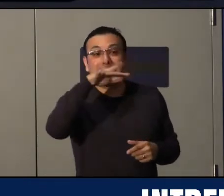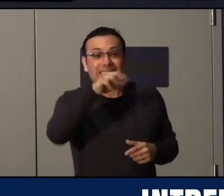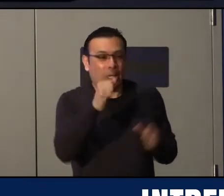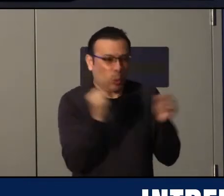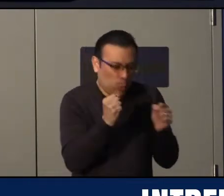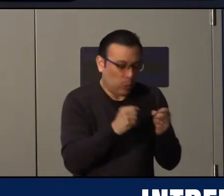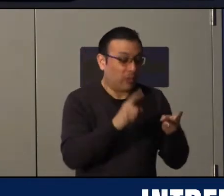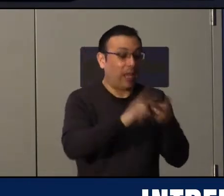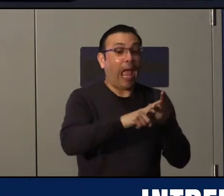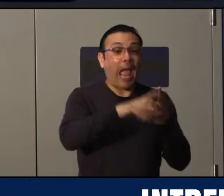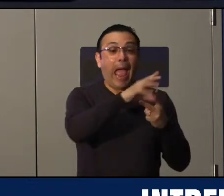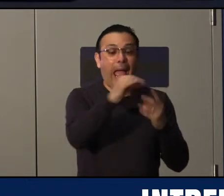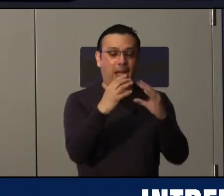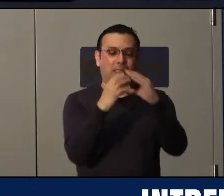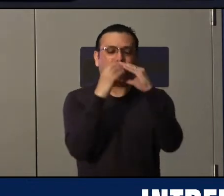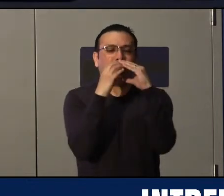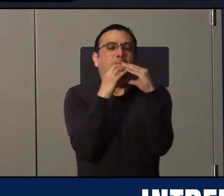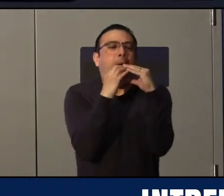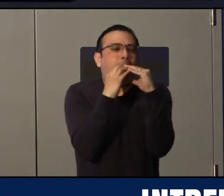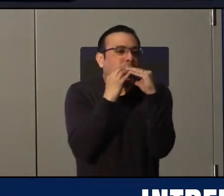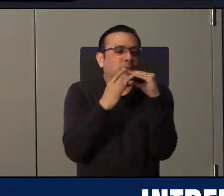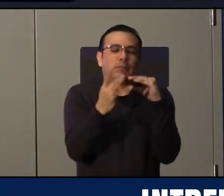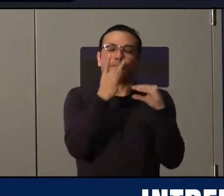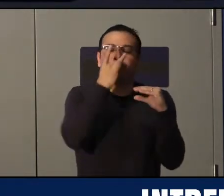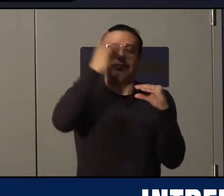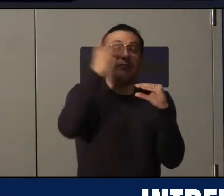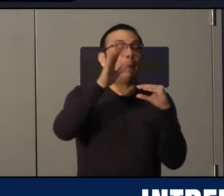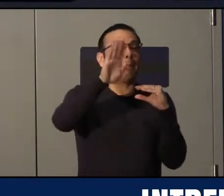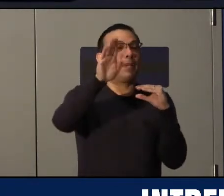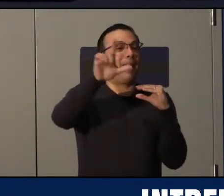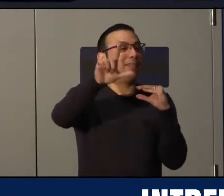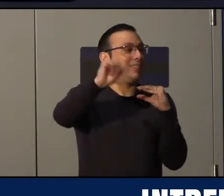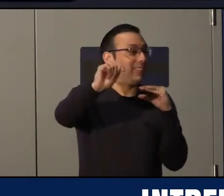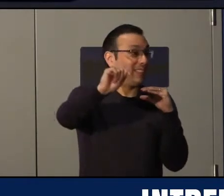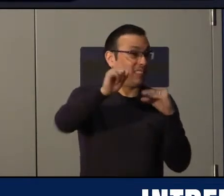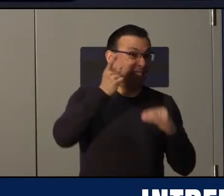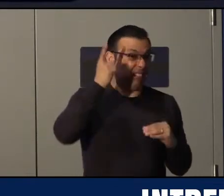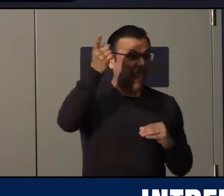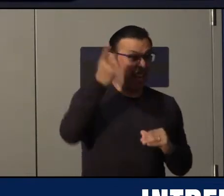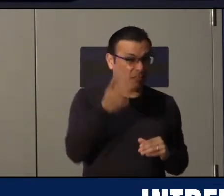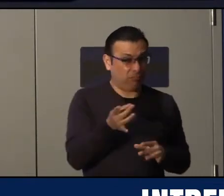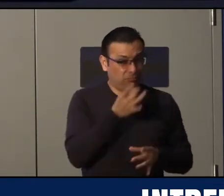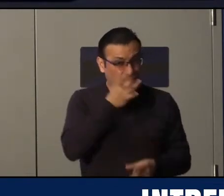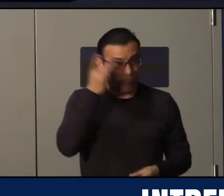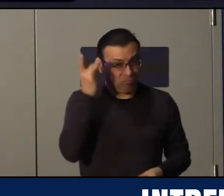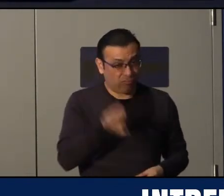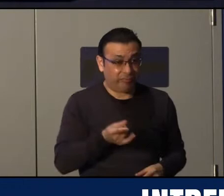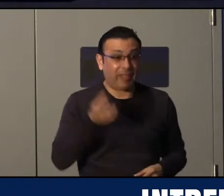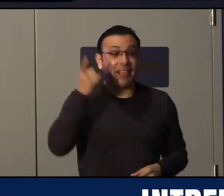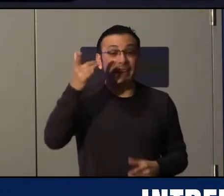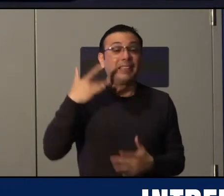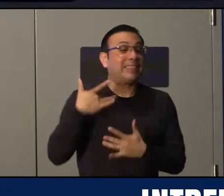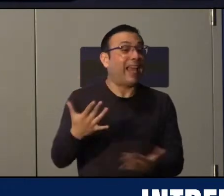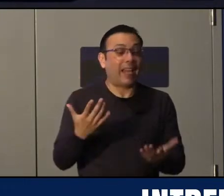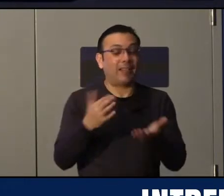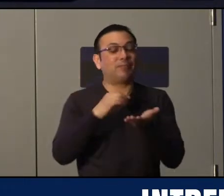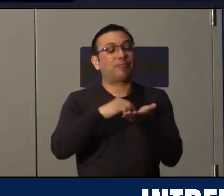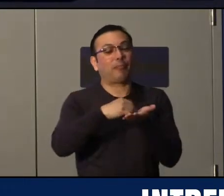best BLT of my life up in space. So we actually ate really good. We had M&Ms,